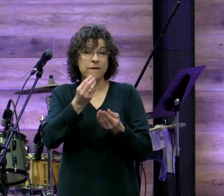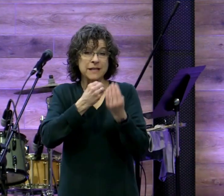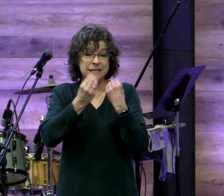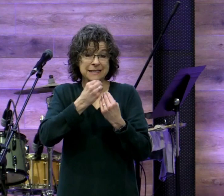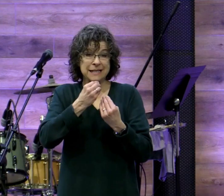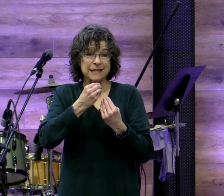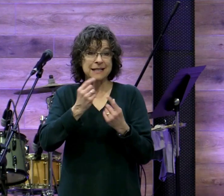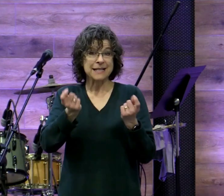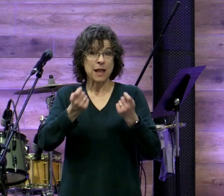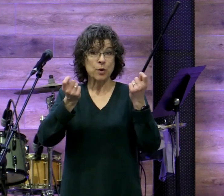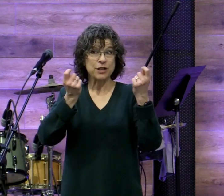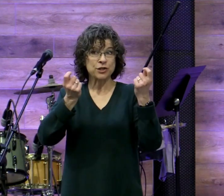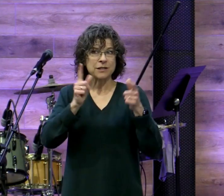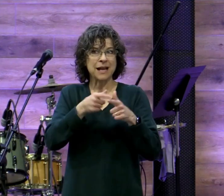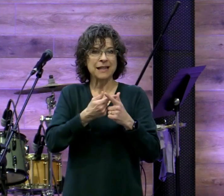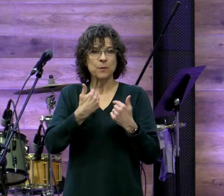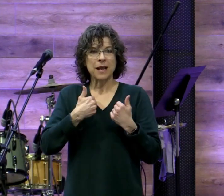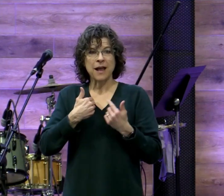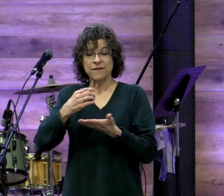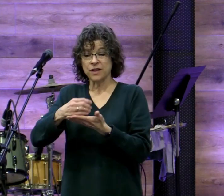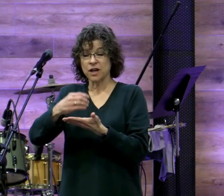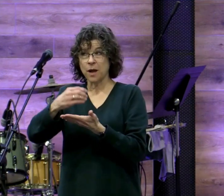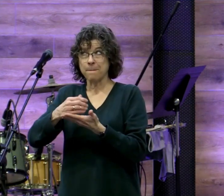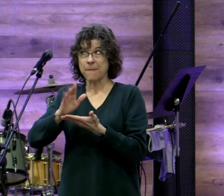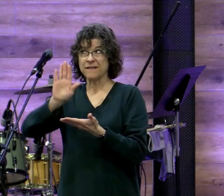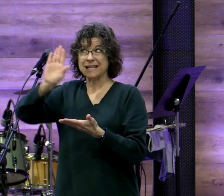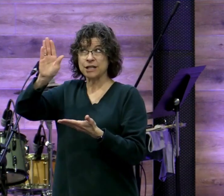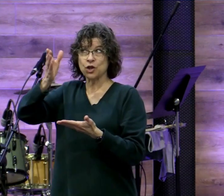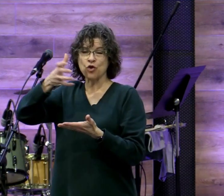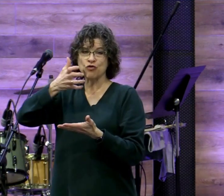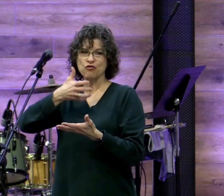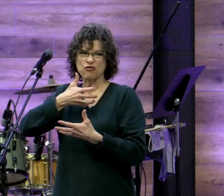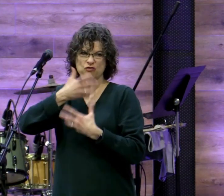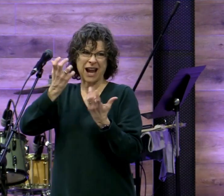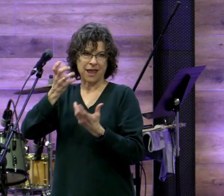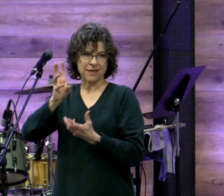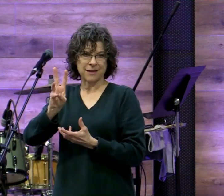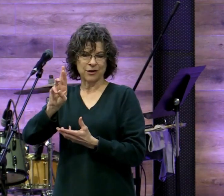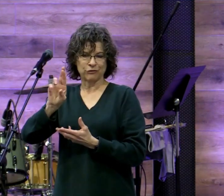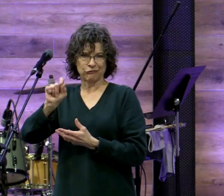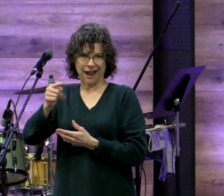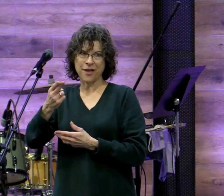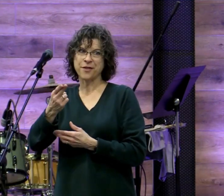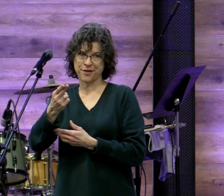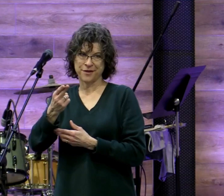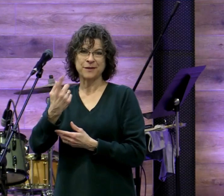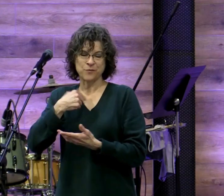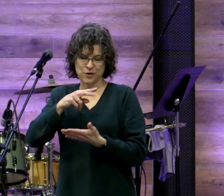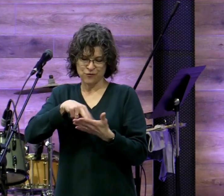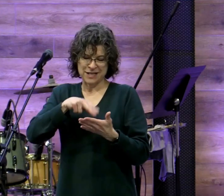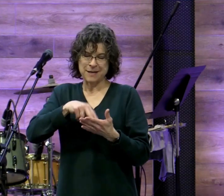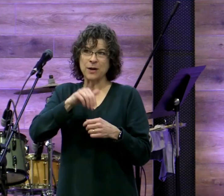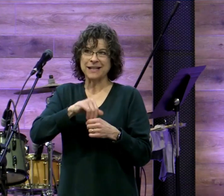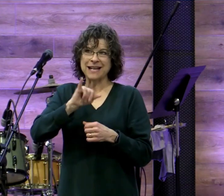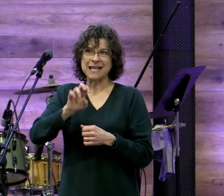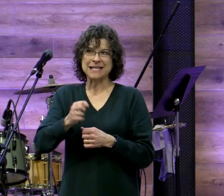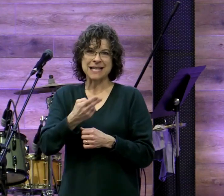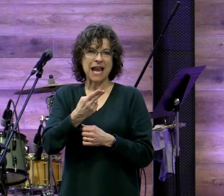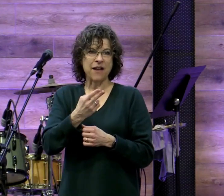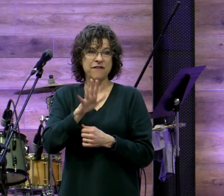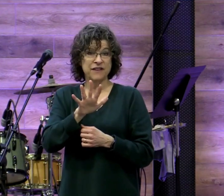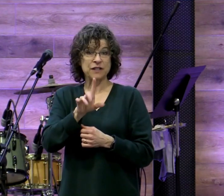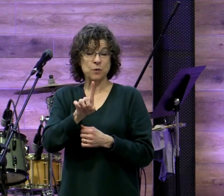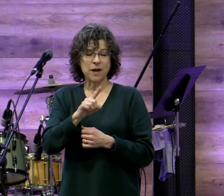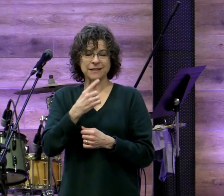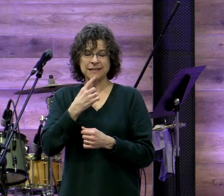regularly. It was the cup of God's wrath. We read about it in Isaiah 51 and Jeremiah 25. Isaiah 51 says,